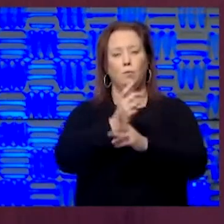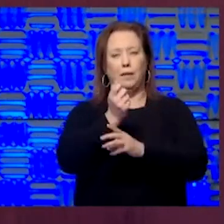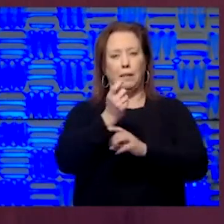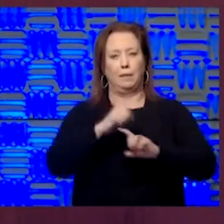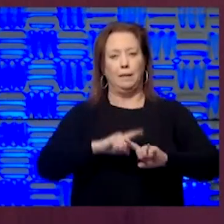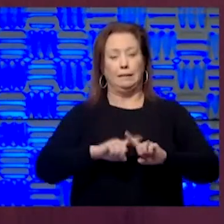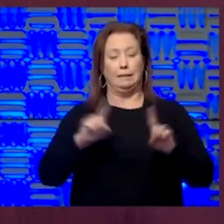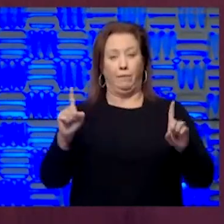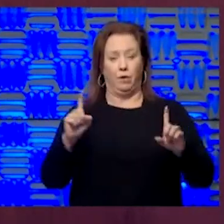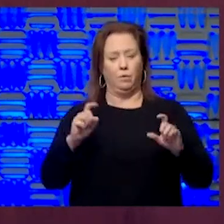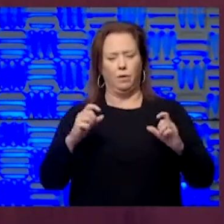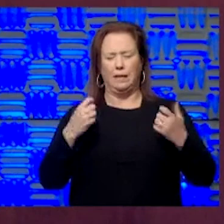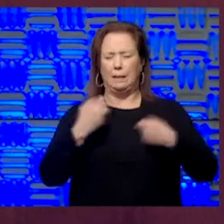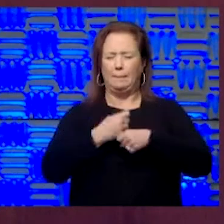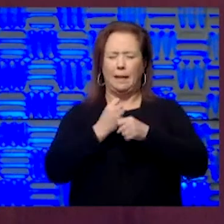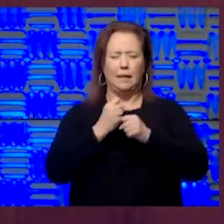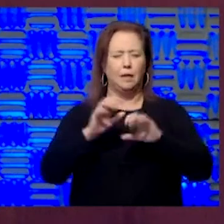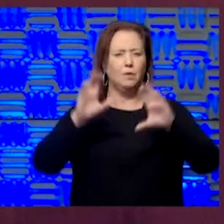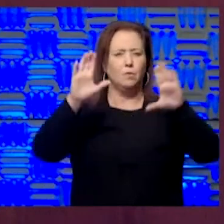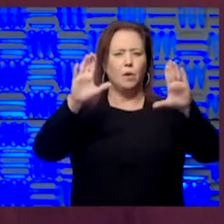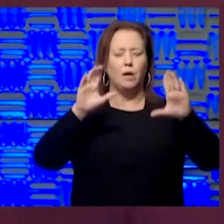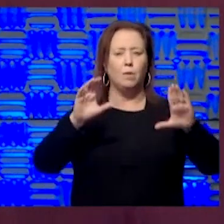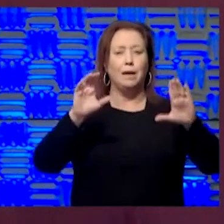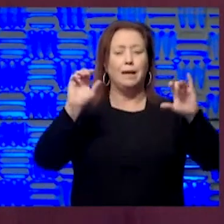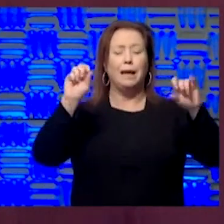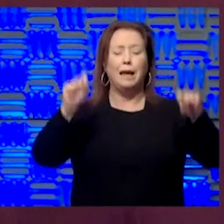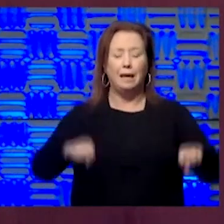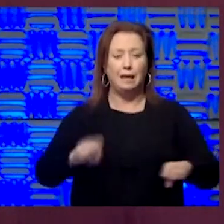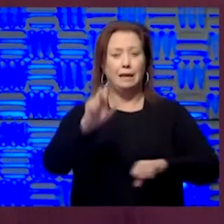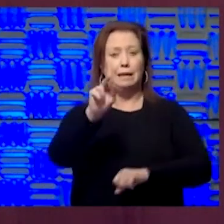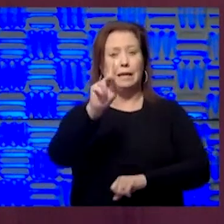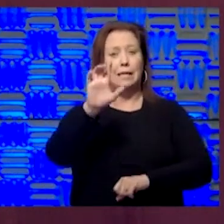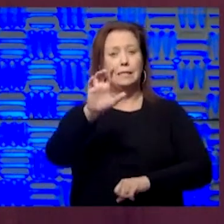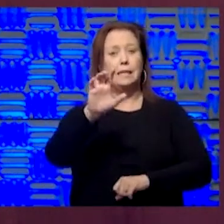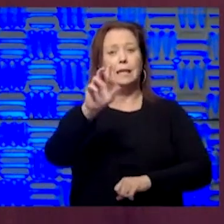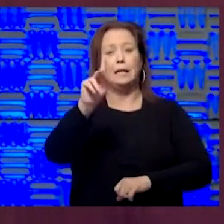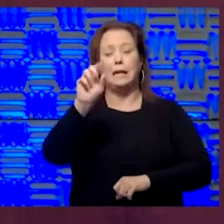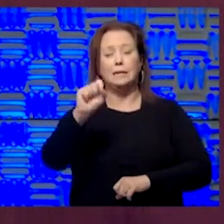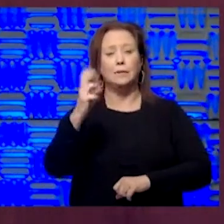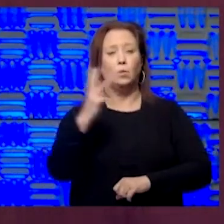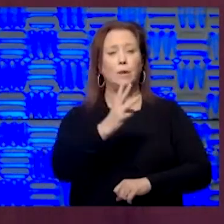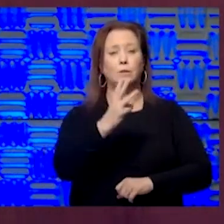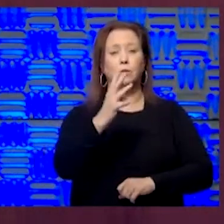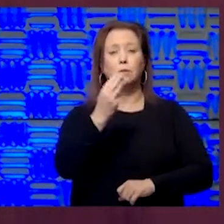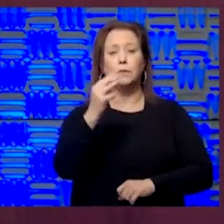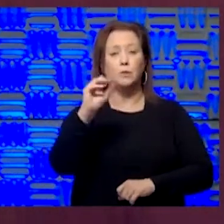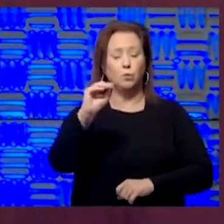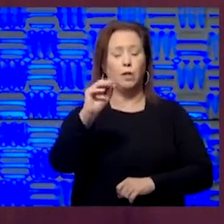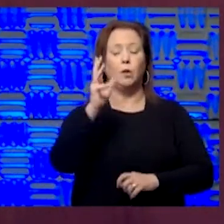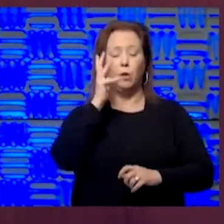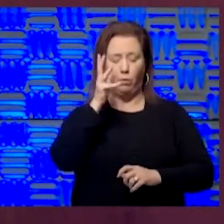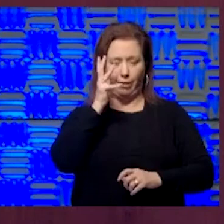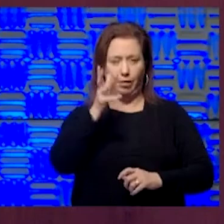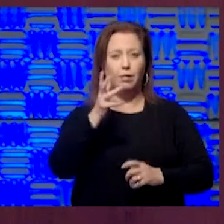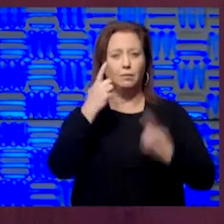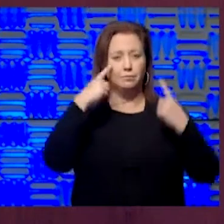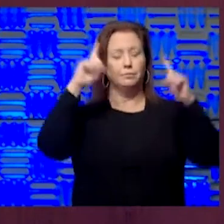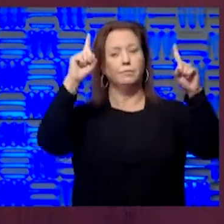different. We can still make it great. And I know here in Kansas City, Kansas, Western Missouri, that's what we'll do because that's who